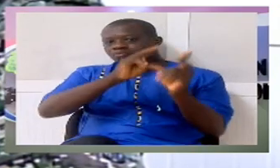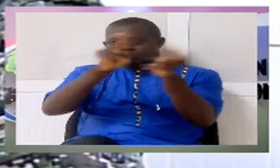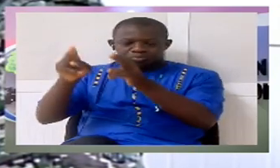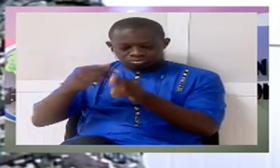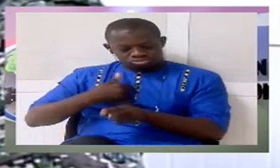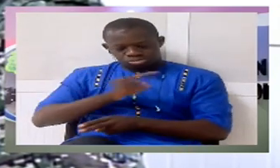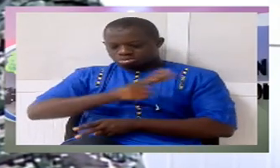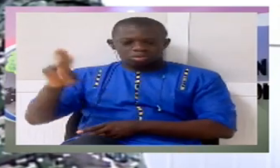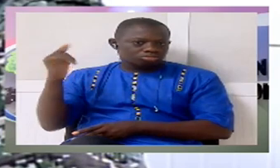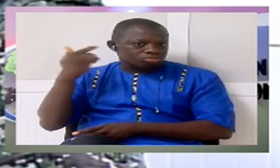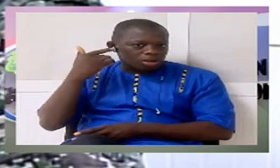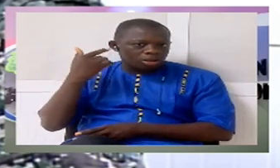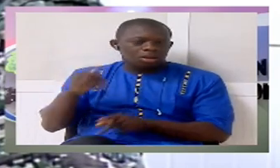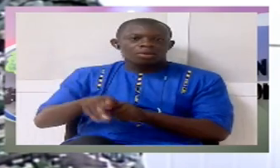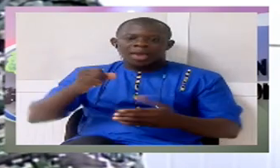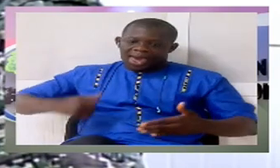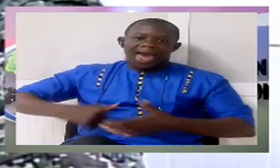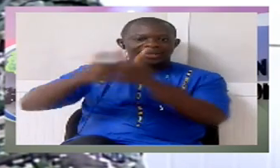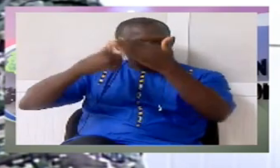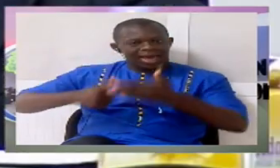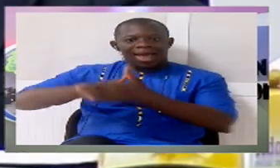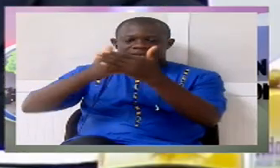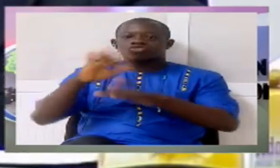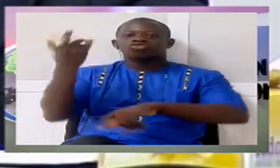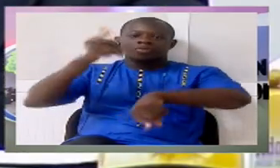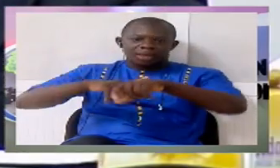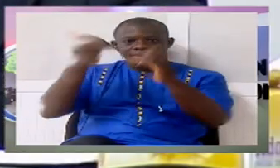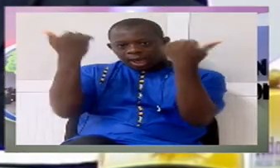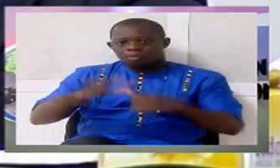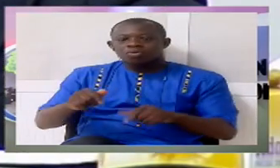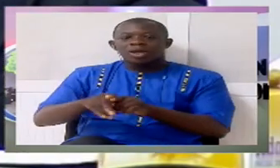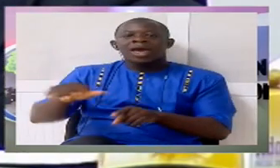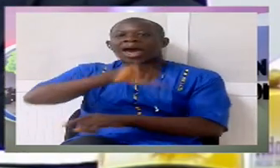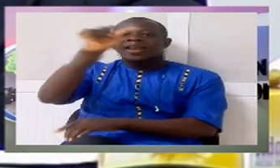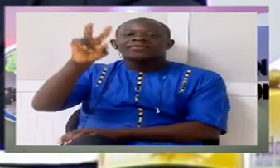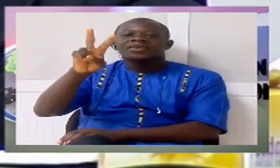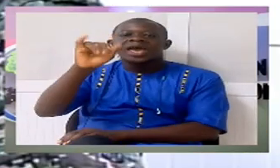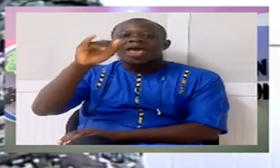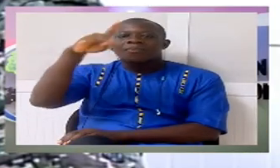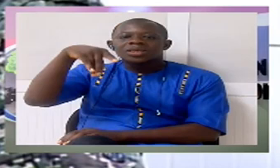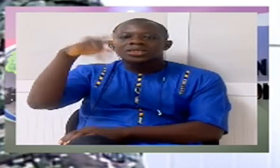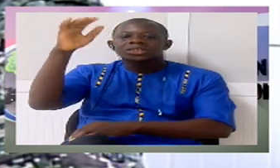As for the shootings, I have not heard that. And VIP treatment? The accidents, it happens sometimes.